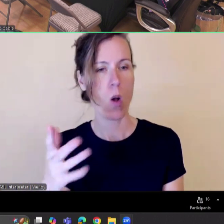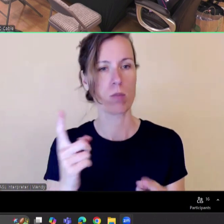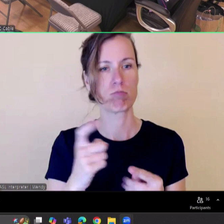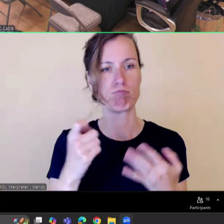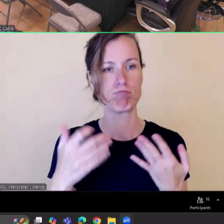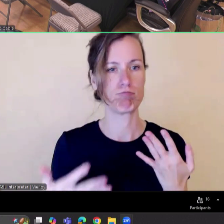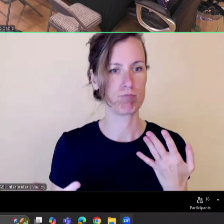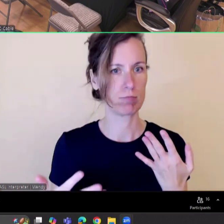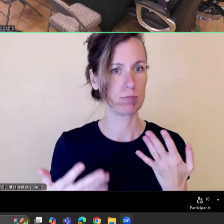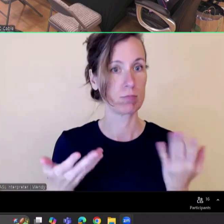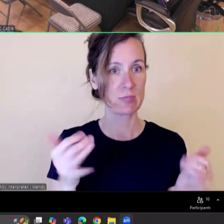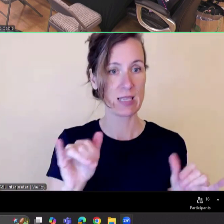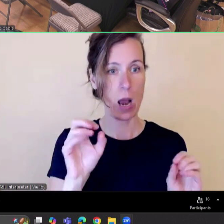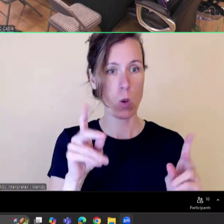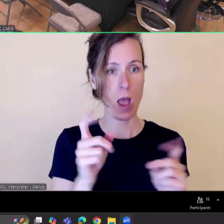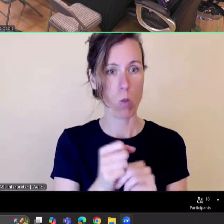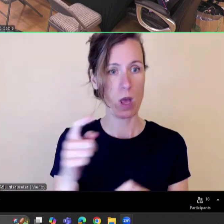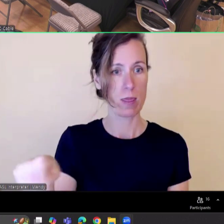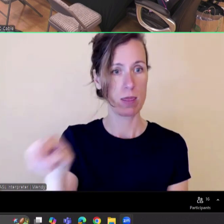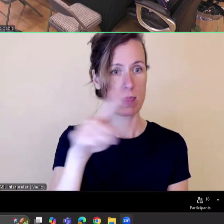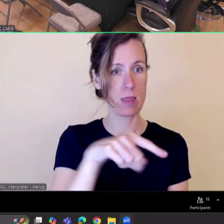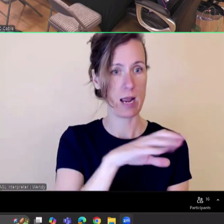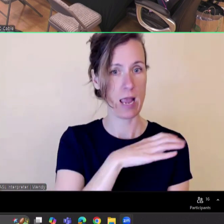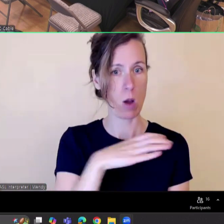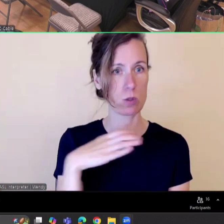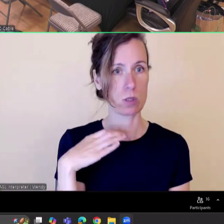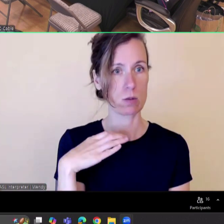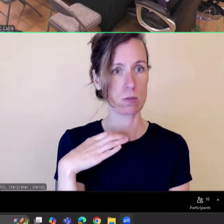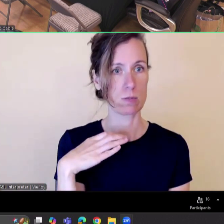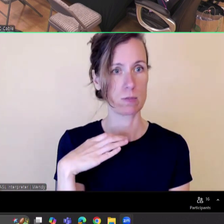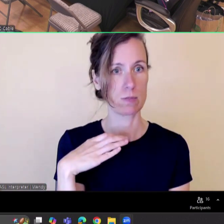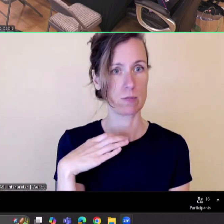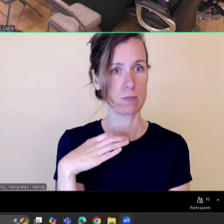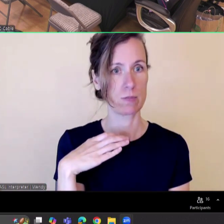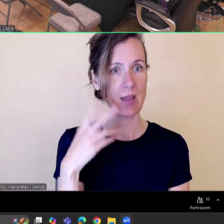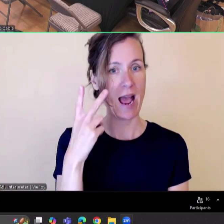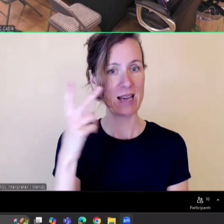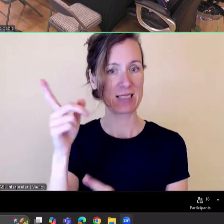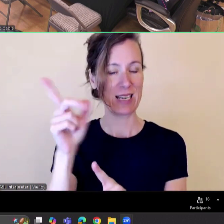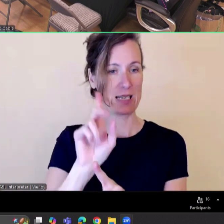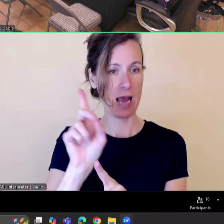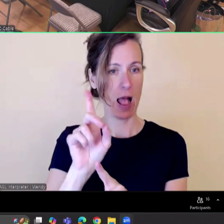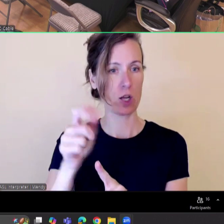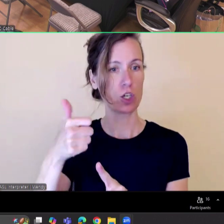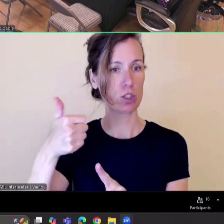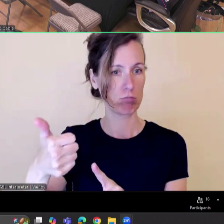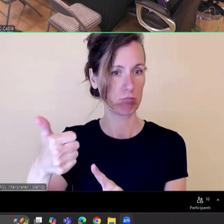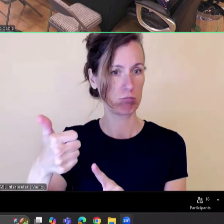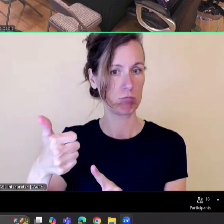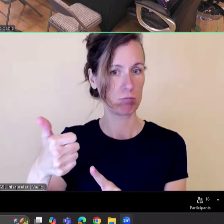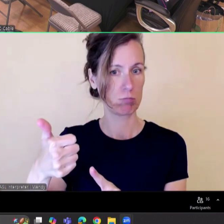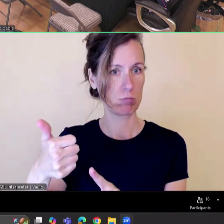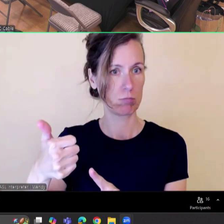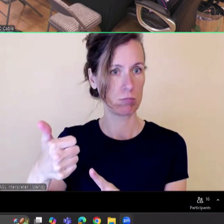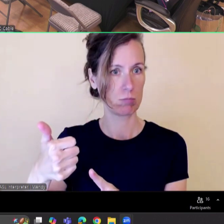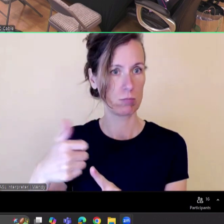Is that okay with council? I see Councilmember Delacour is okay with that.